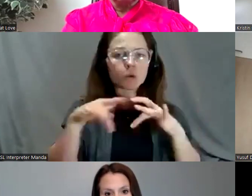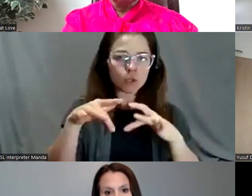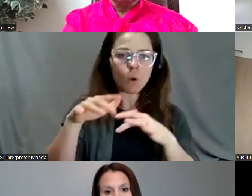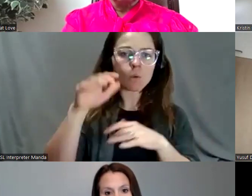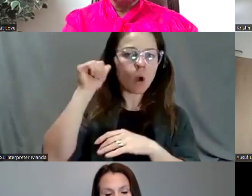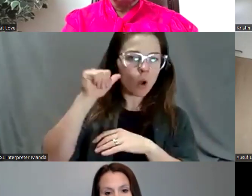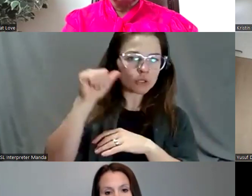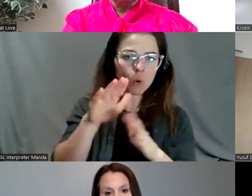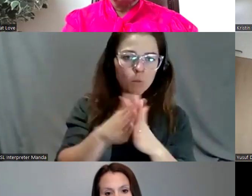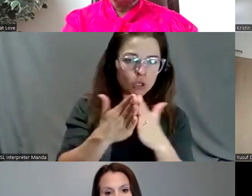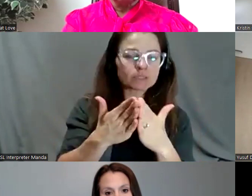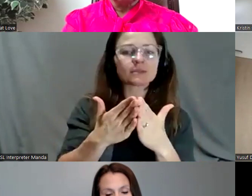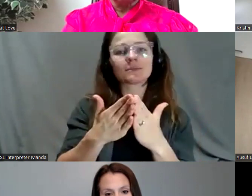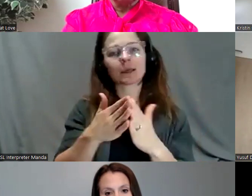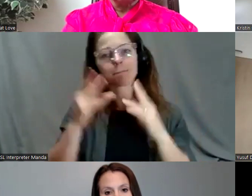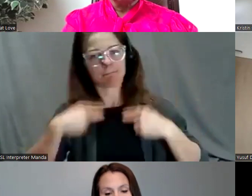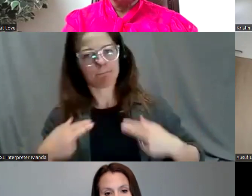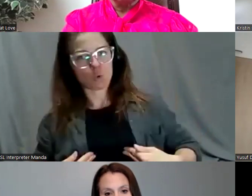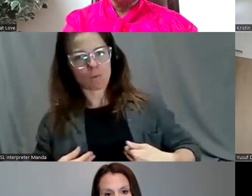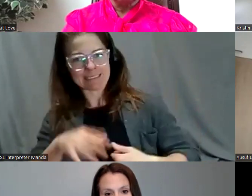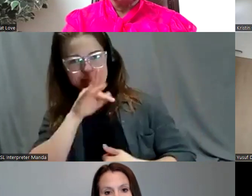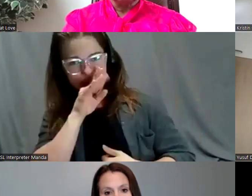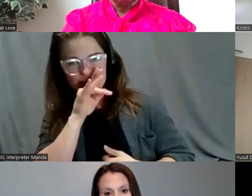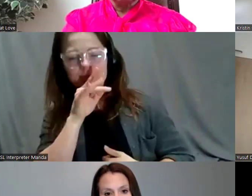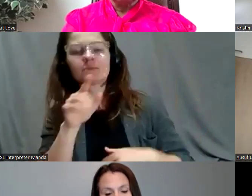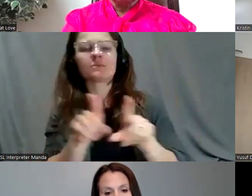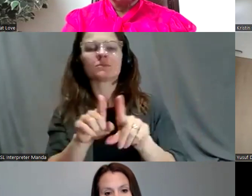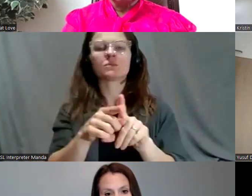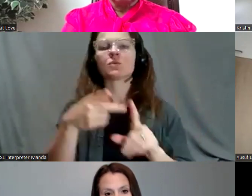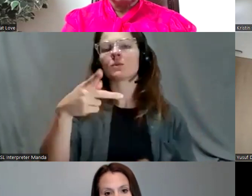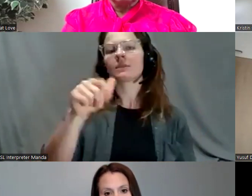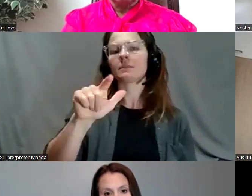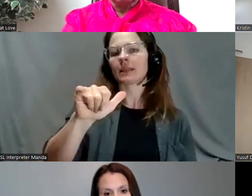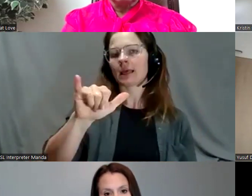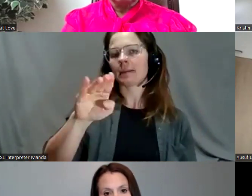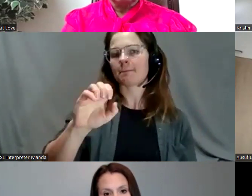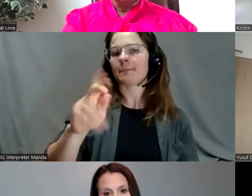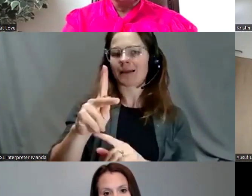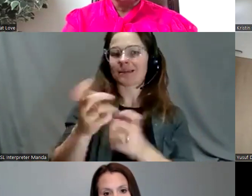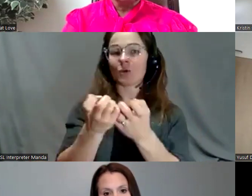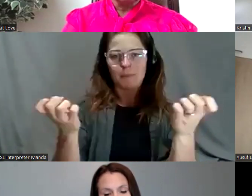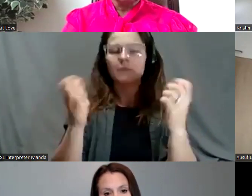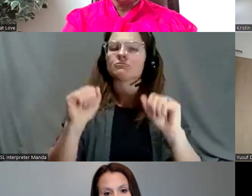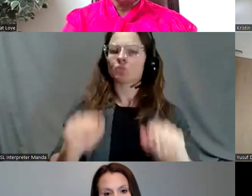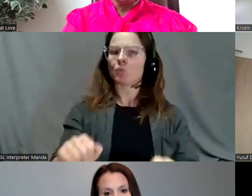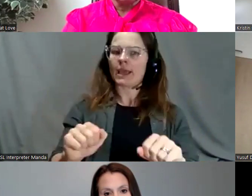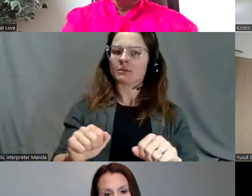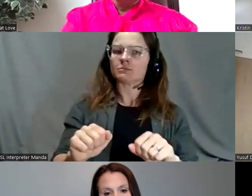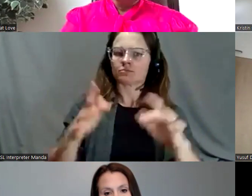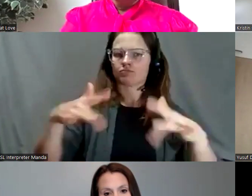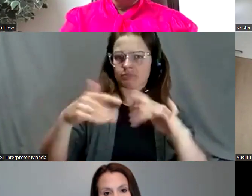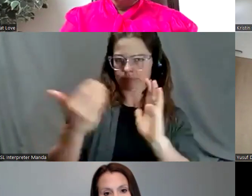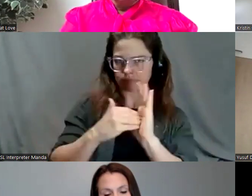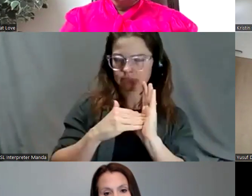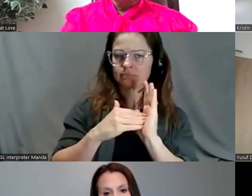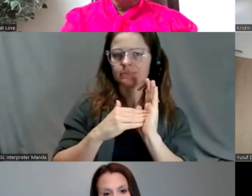human narrated. We have the playback equipment to play those books. We have some